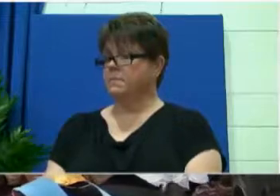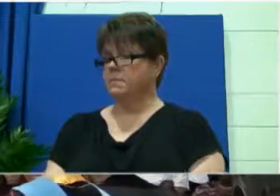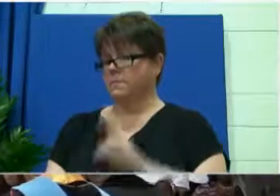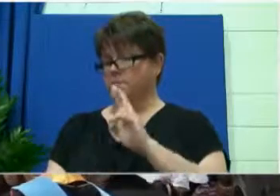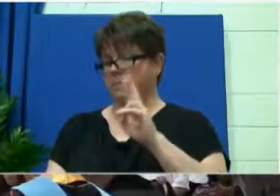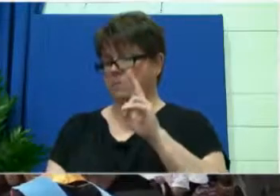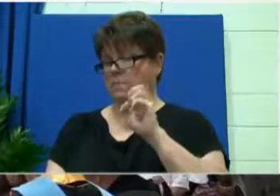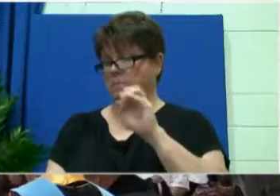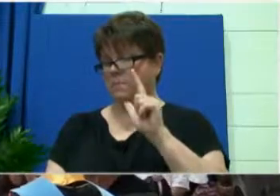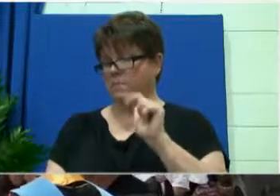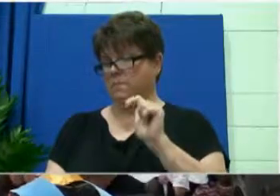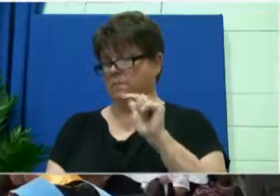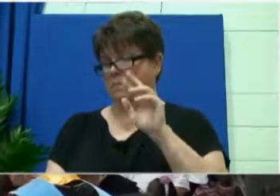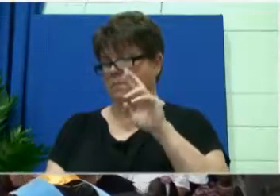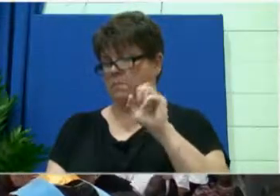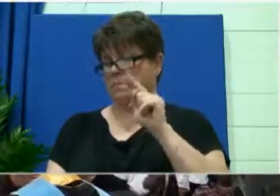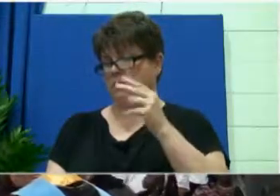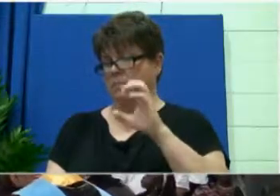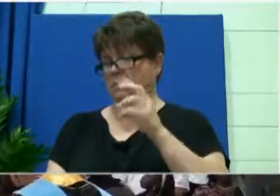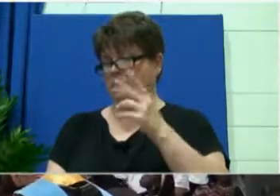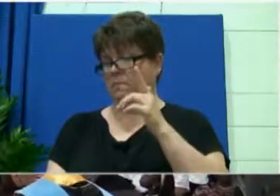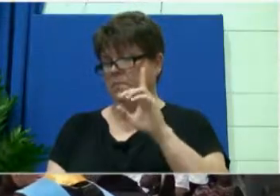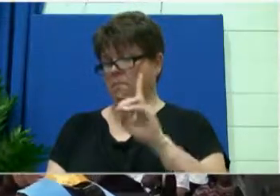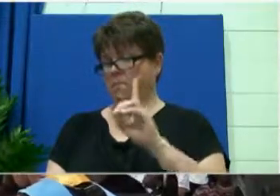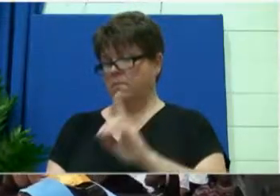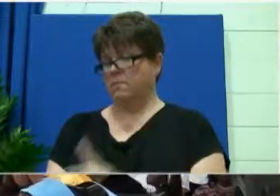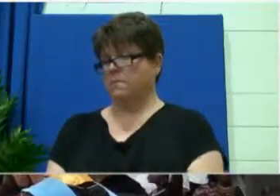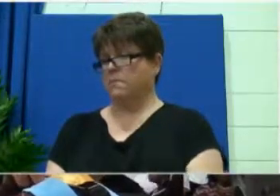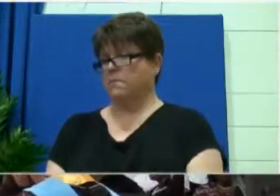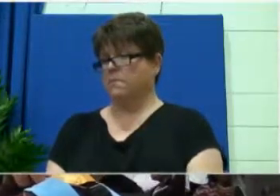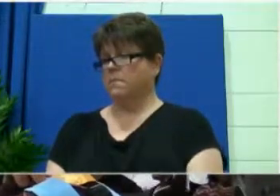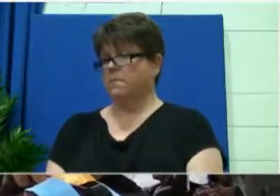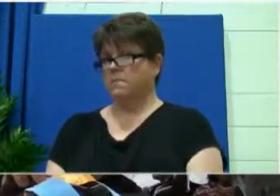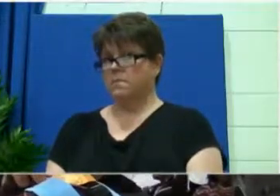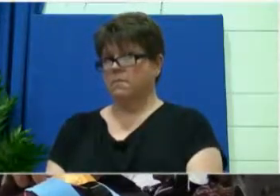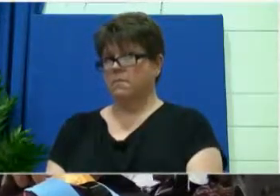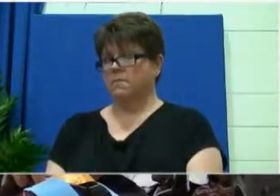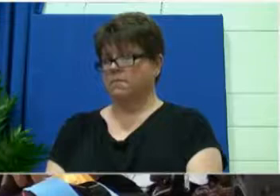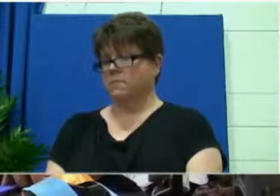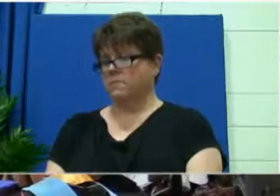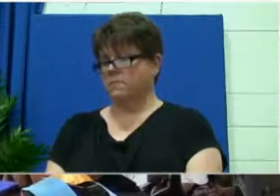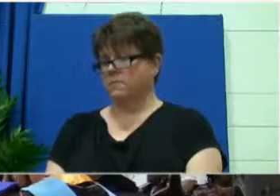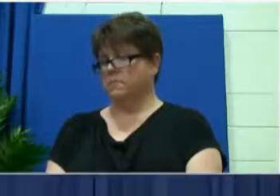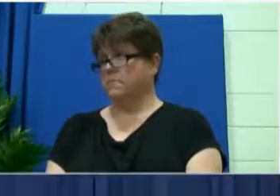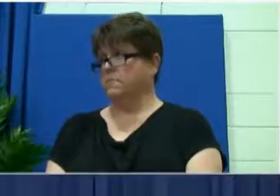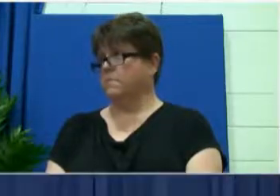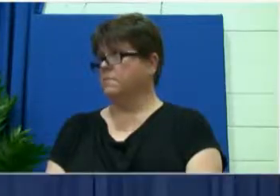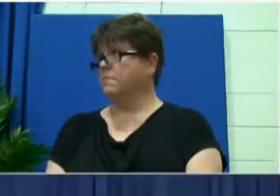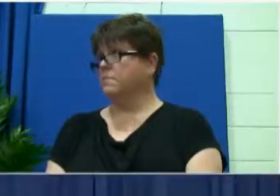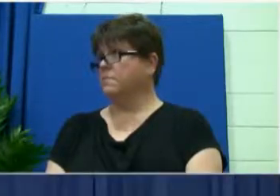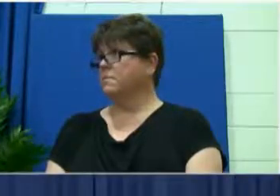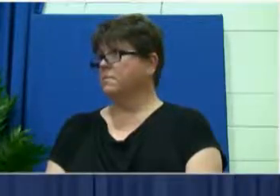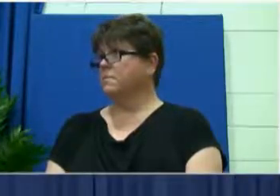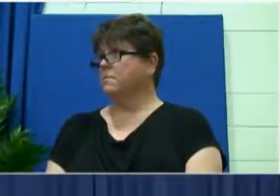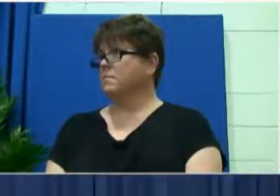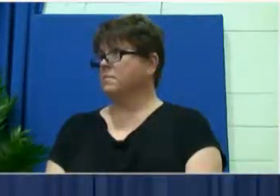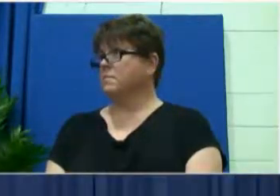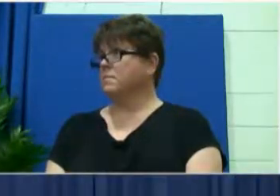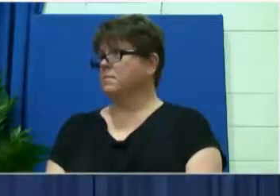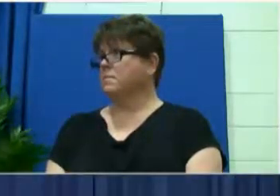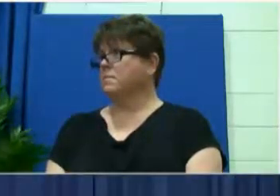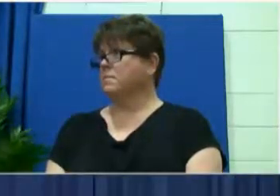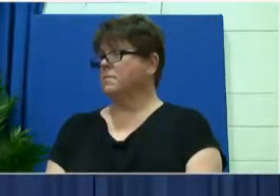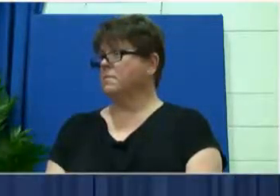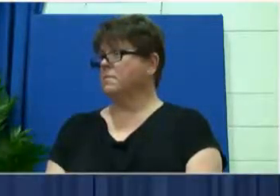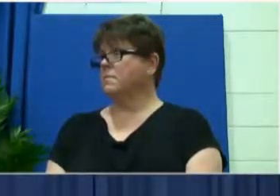Russell Bernard Rothschild, magna cum laude, Phi Theta Kappa, and his diploma presented by the Board of Trustee member